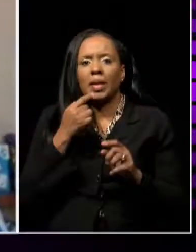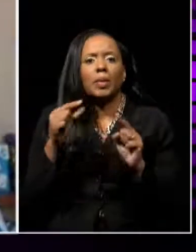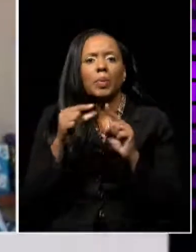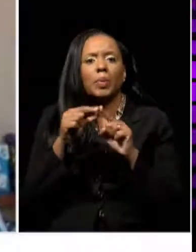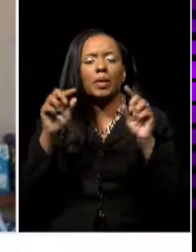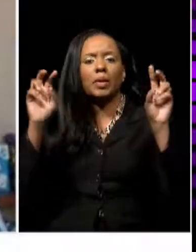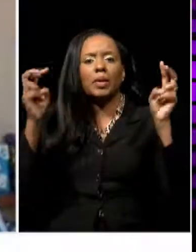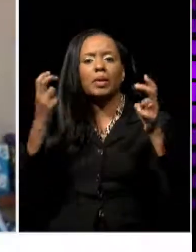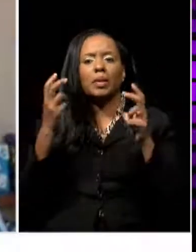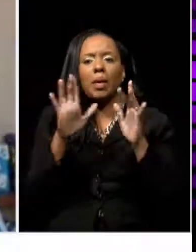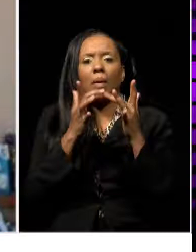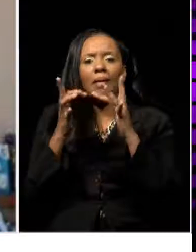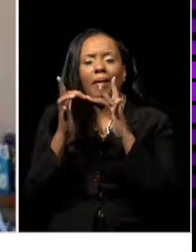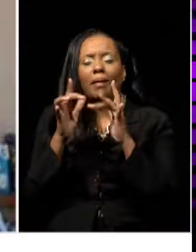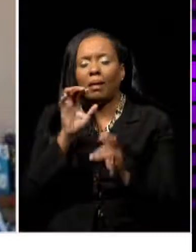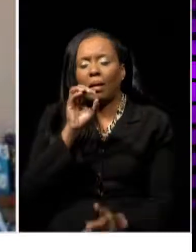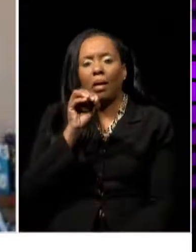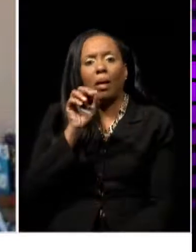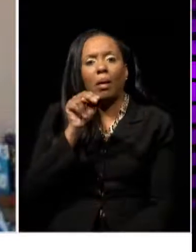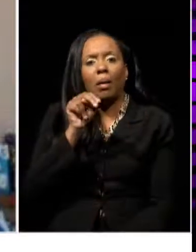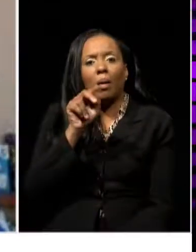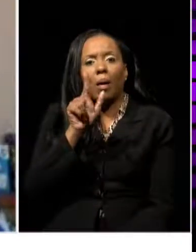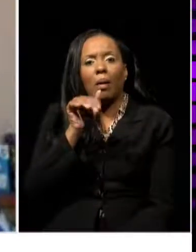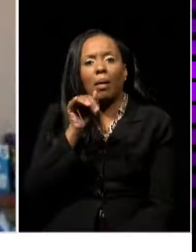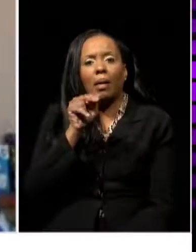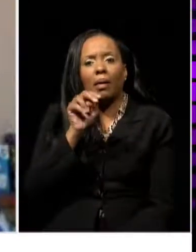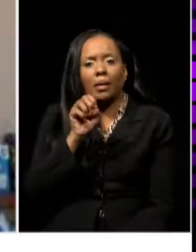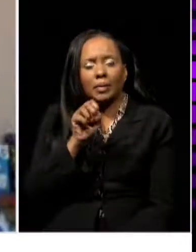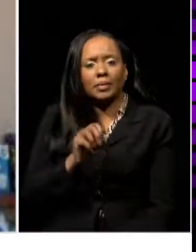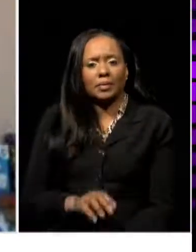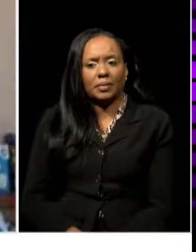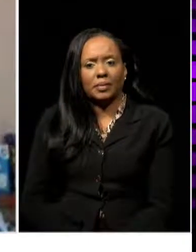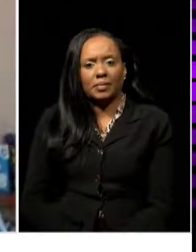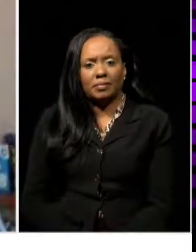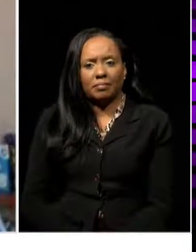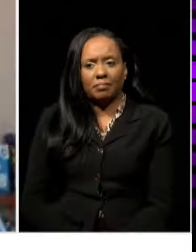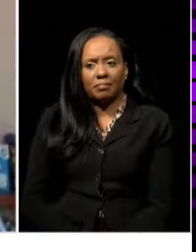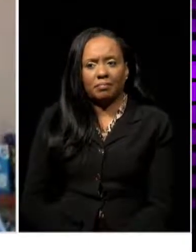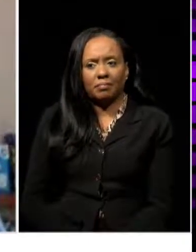Learning, the educational environment, is a triad.